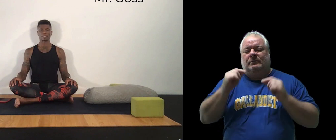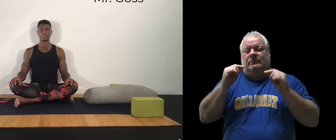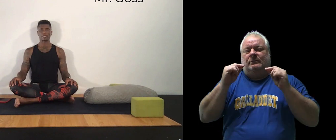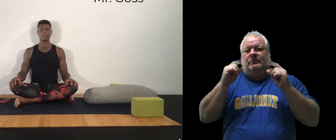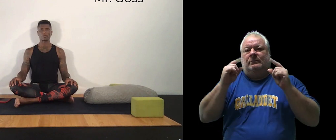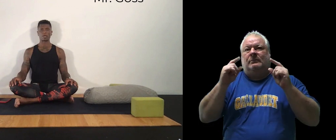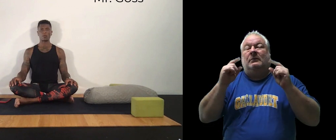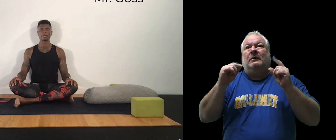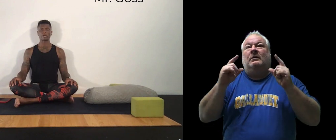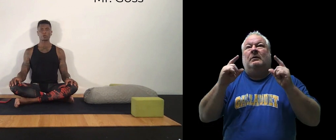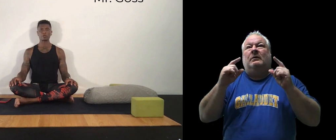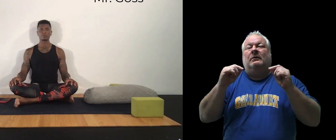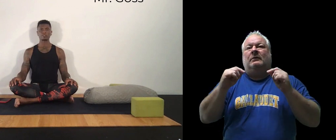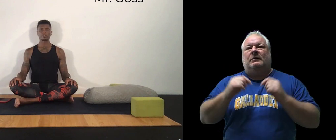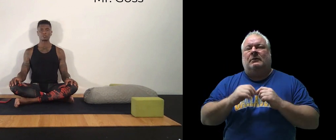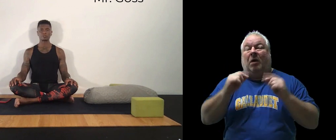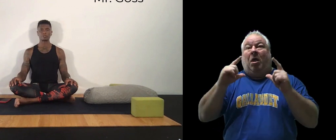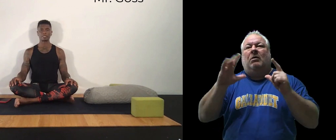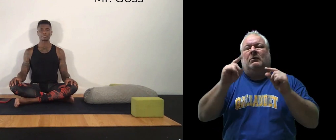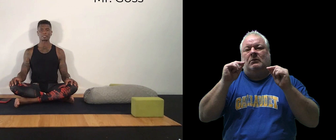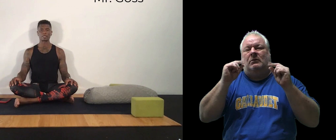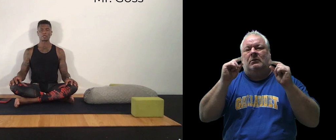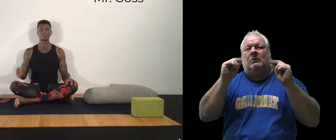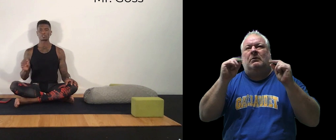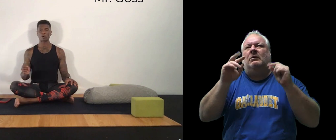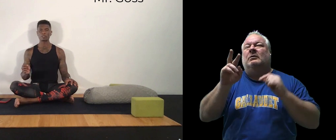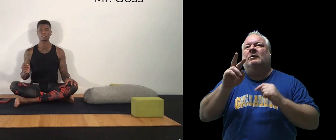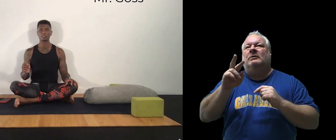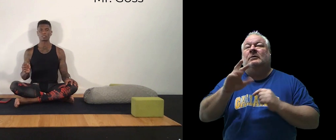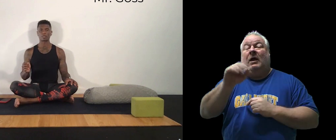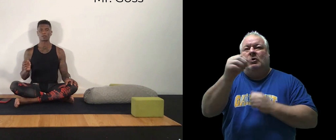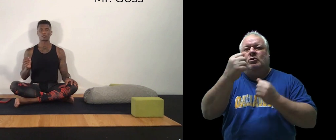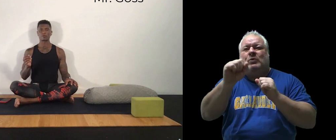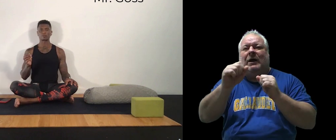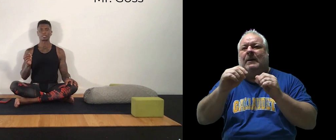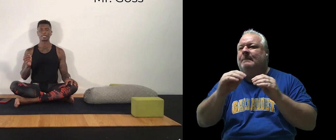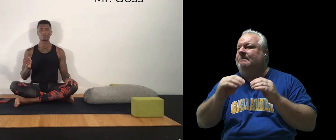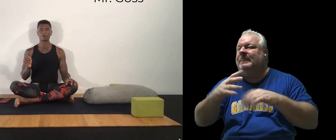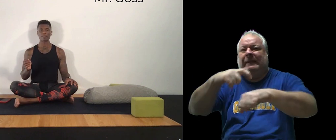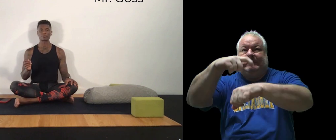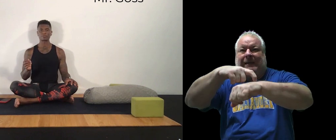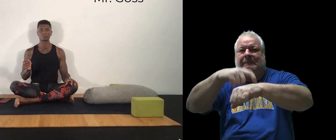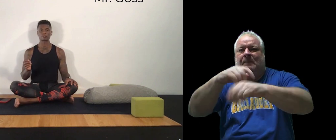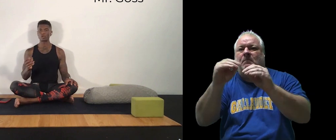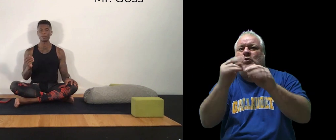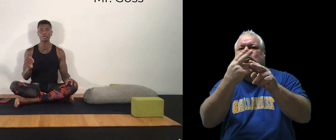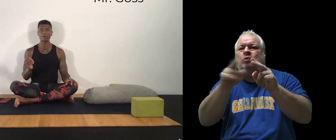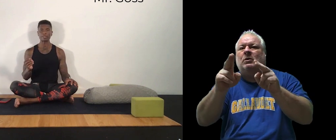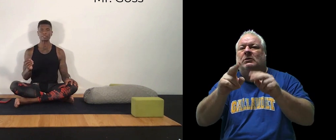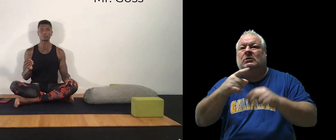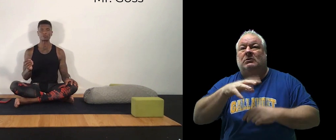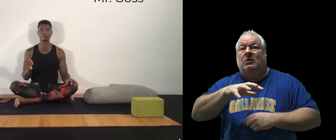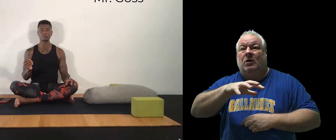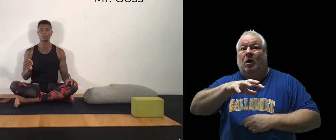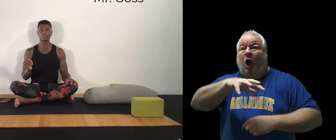Blink your eyes open. And what I want to encourage you to do is shorten those in breaths. So don't